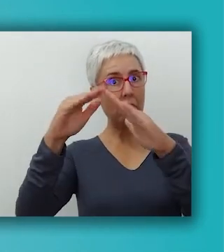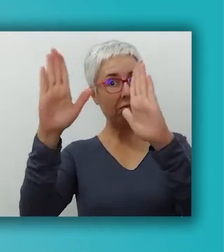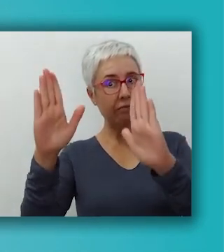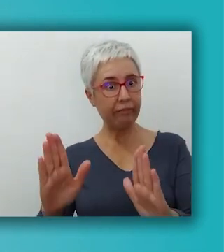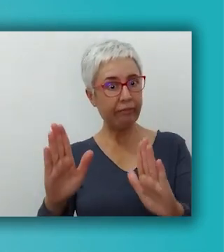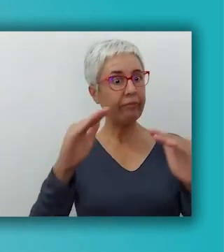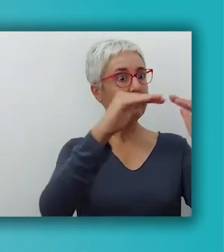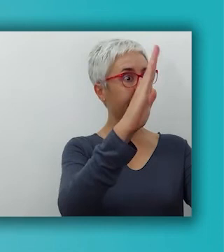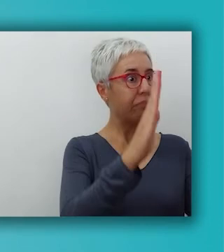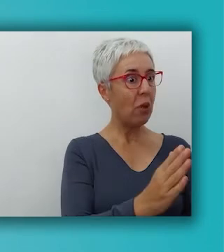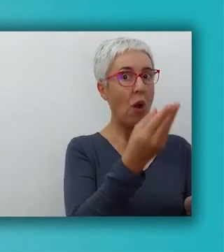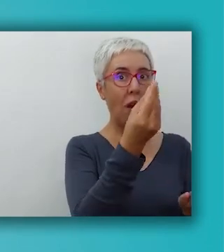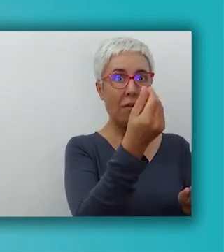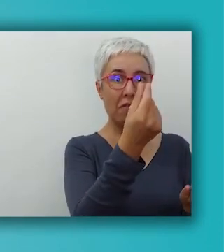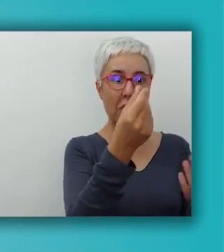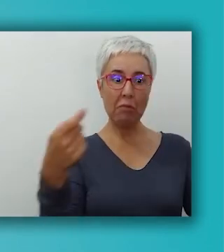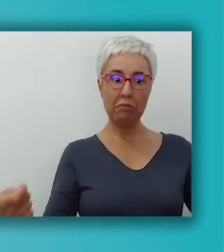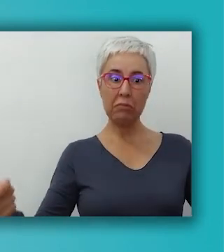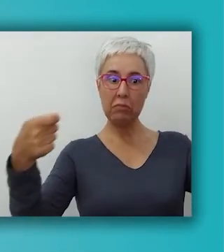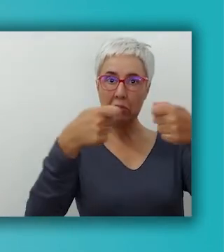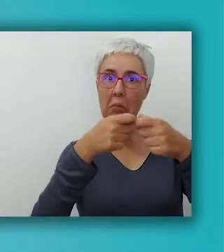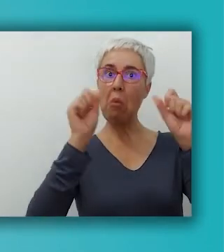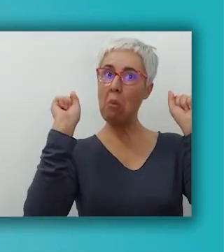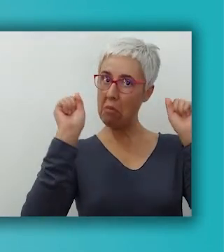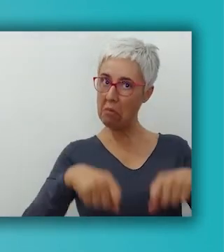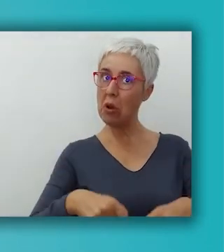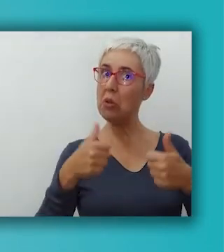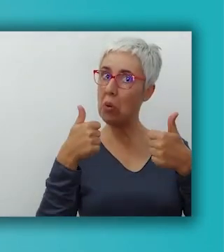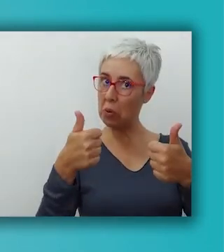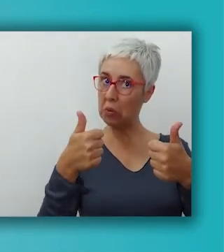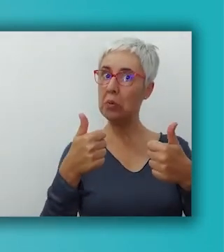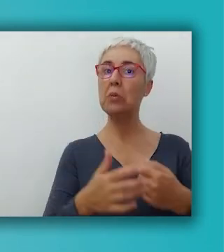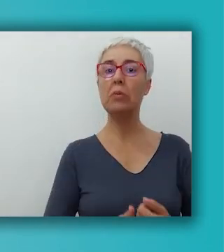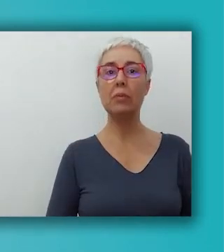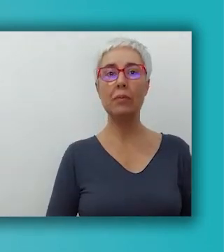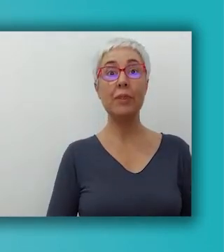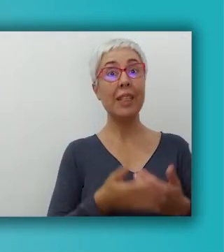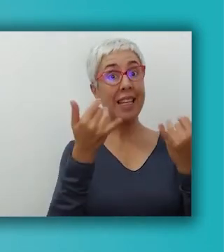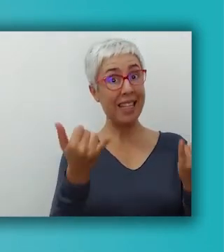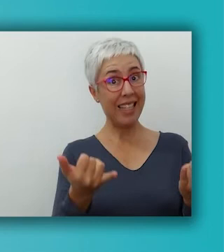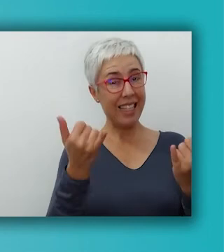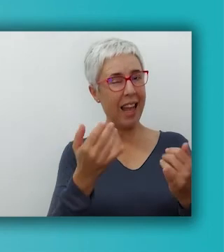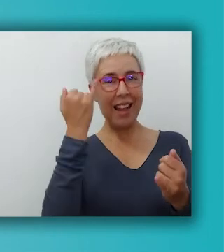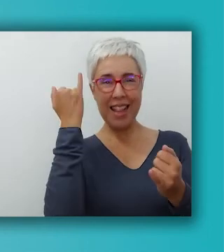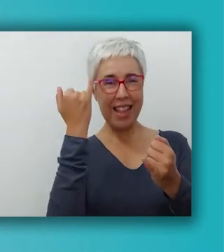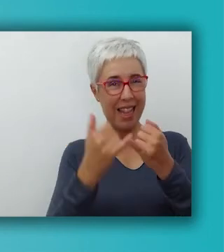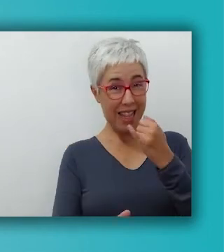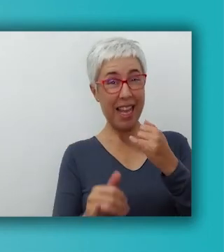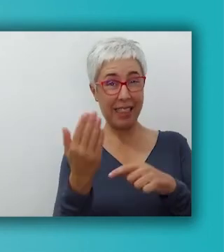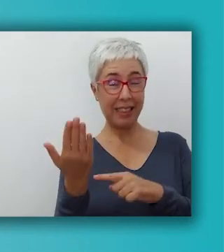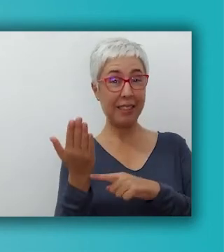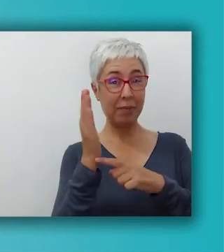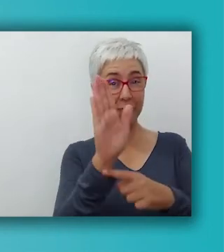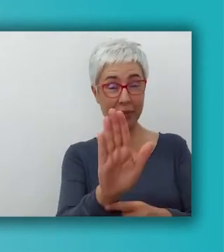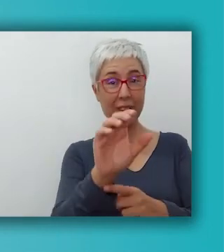y en el sector financiero y haciéndolo de manera muy clara con una solución muy fácil. Vamos a cerrar esta segunda jornada de los